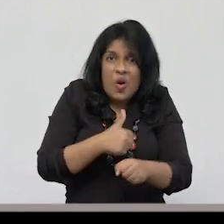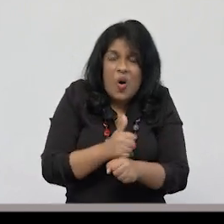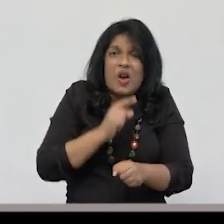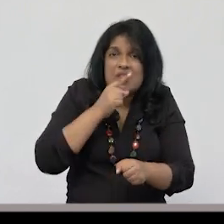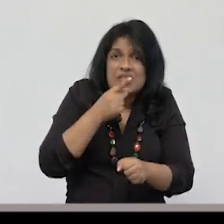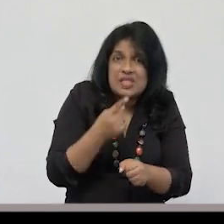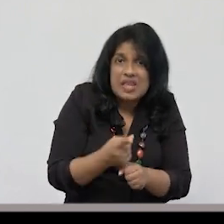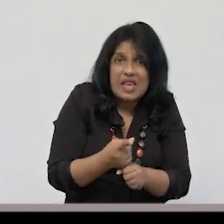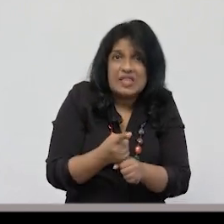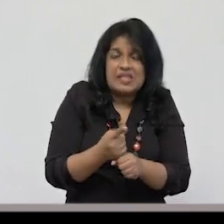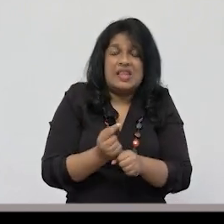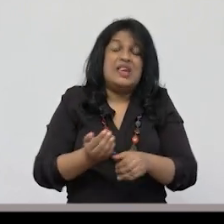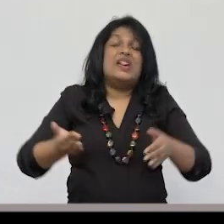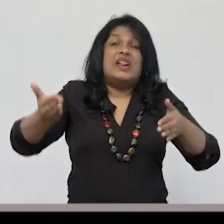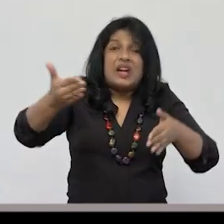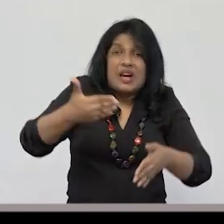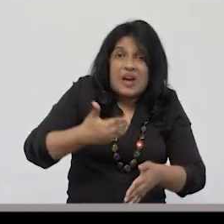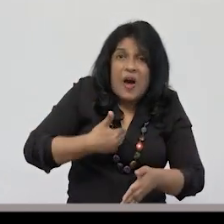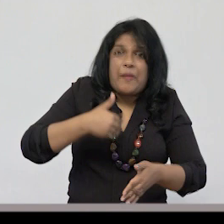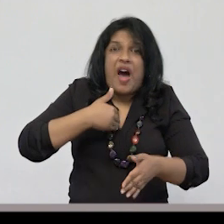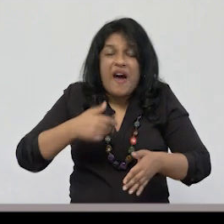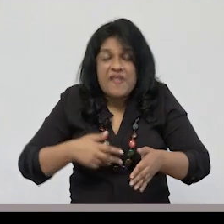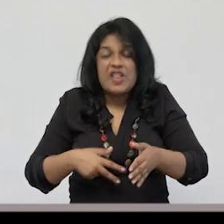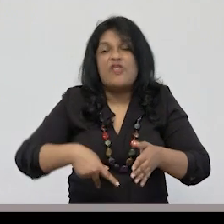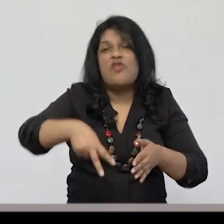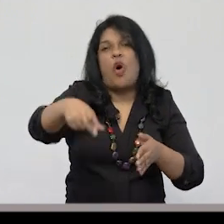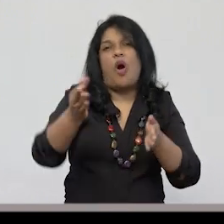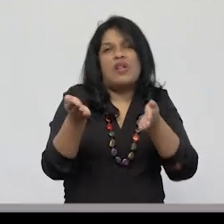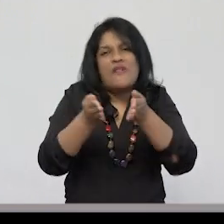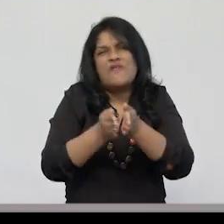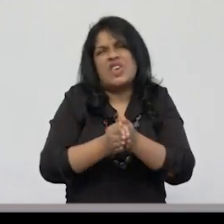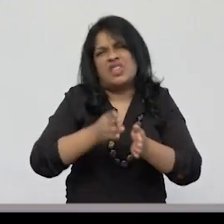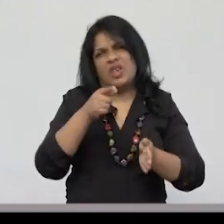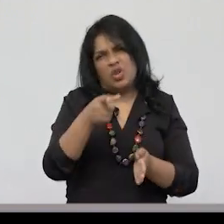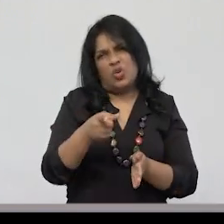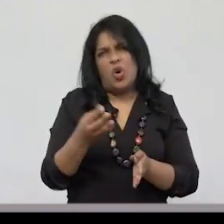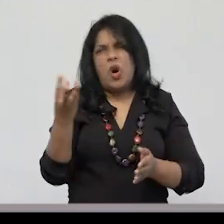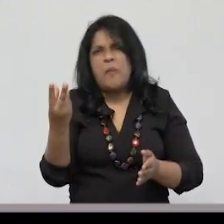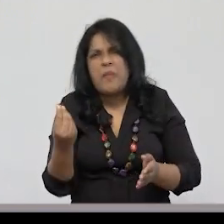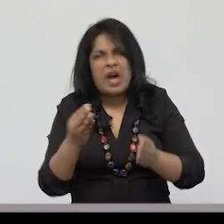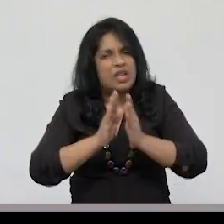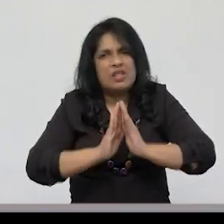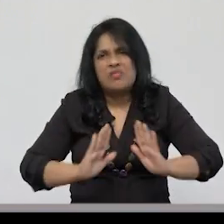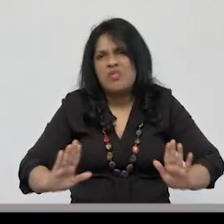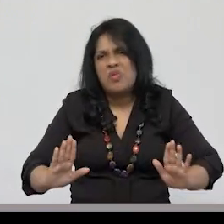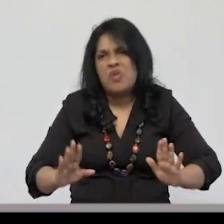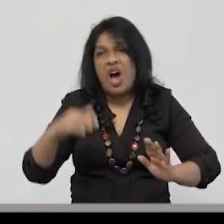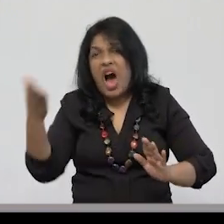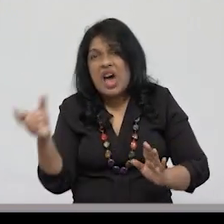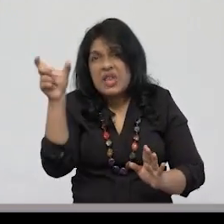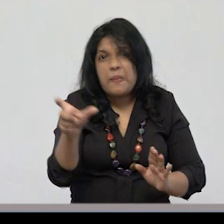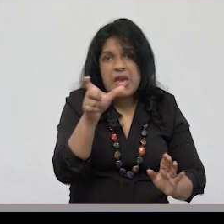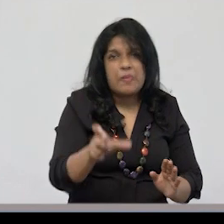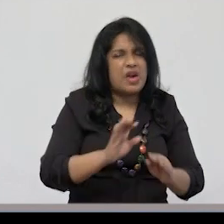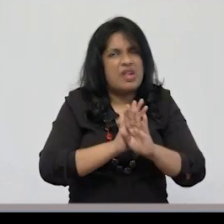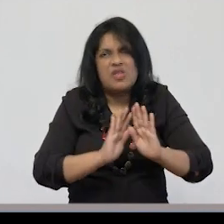easy to bear. The burden is light. You know what he's saying? I want to say this. I wrote this last night